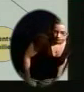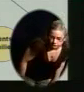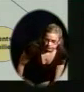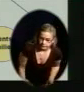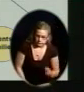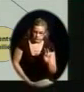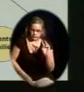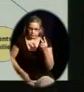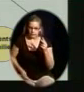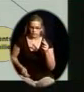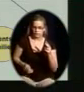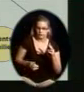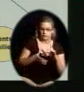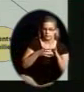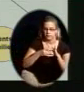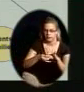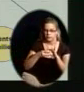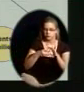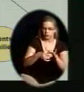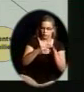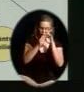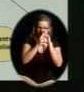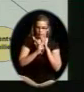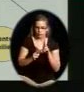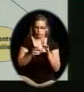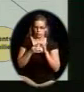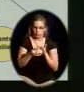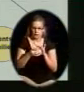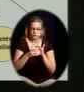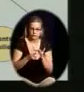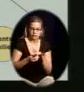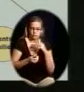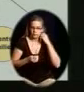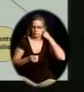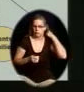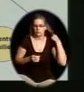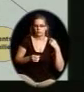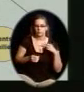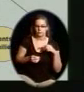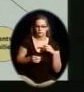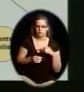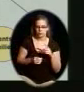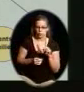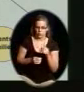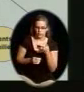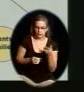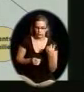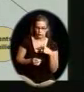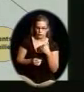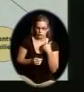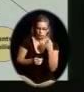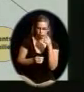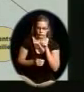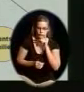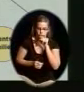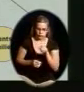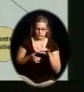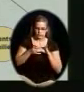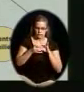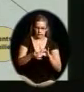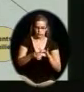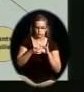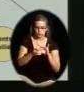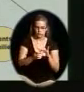relationship. You know, if there's anything that with students, parents, families, and staff members, there's one thing we know for sure, that connections